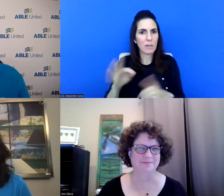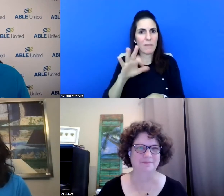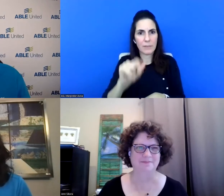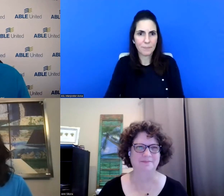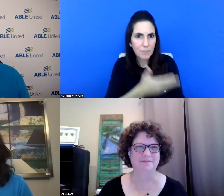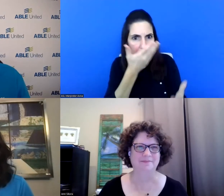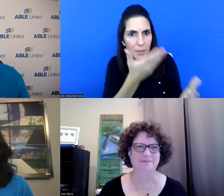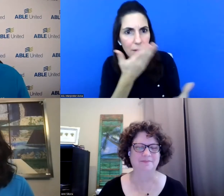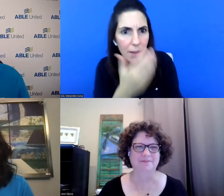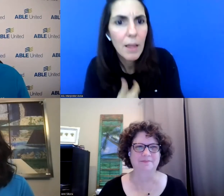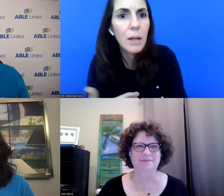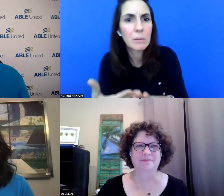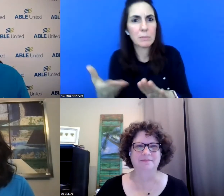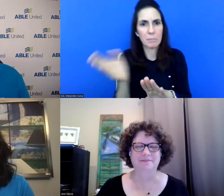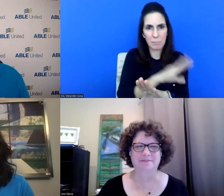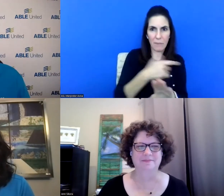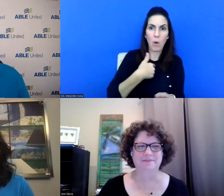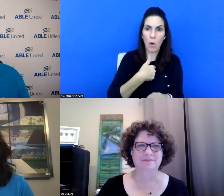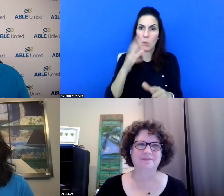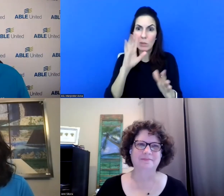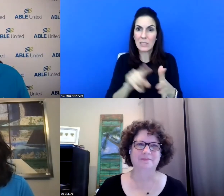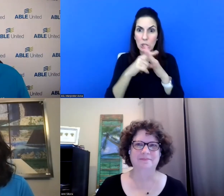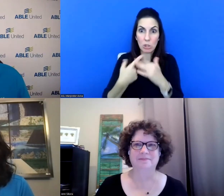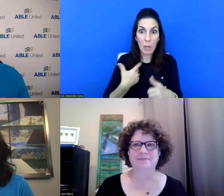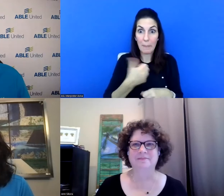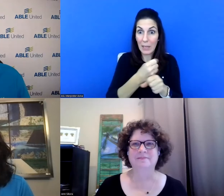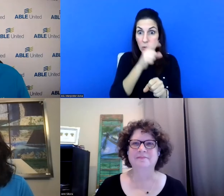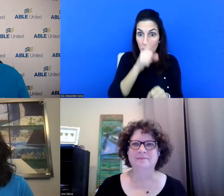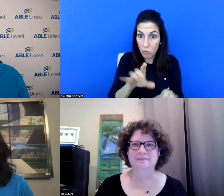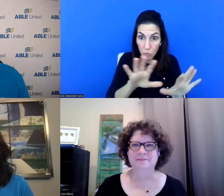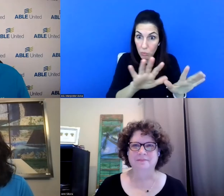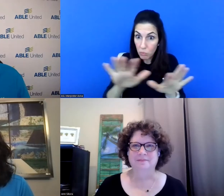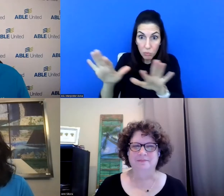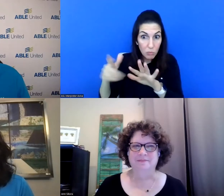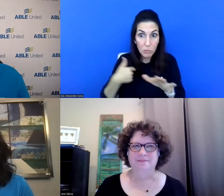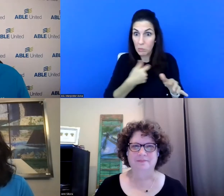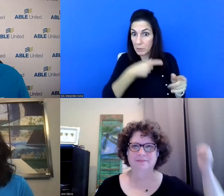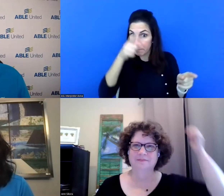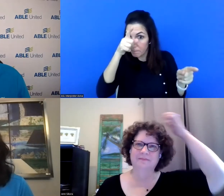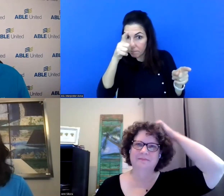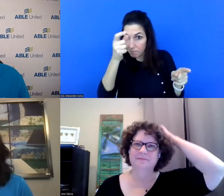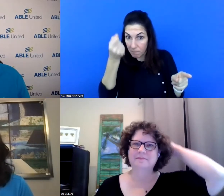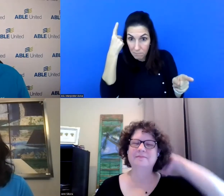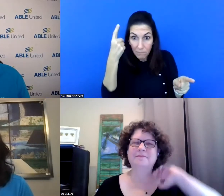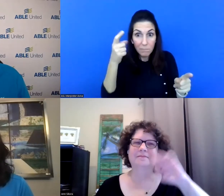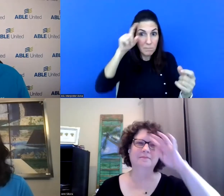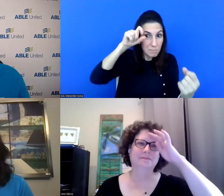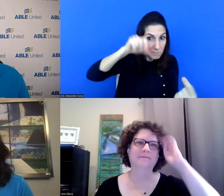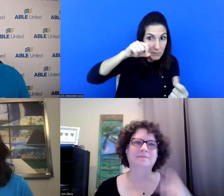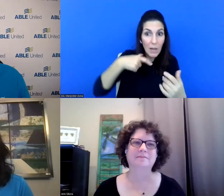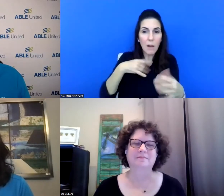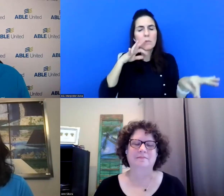Thanks, Rachel. And before I get started with that, I want to make sure we're all on the same playing field. So I'll give some very high-level basics on